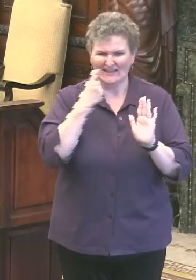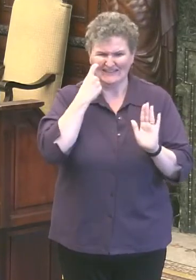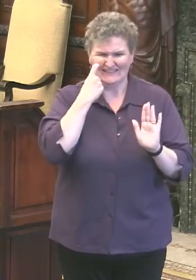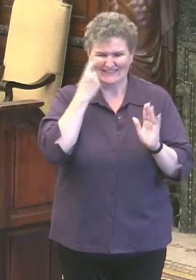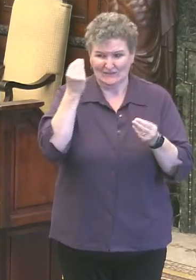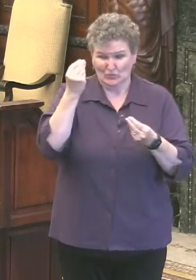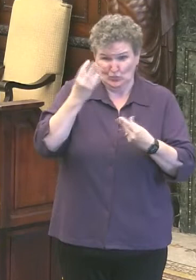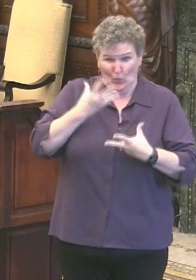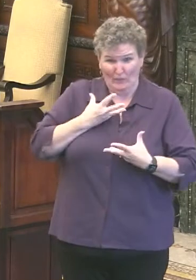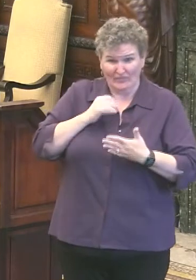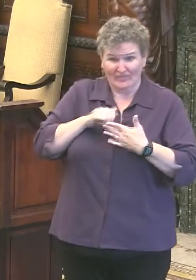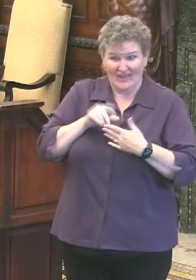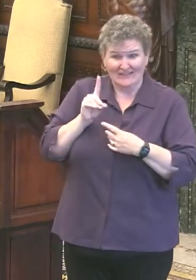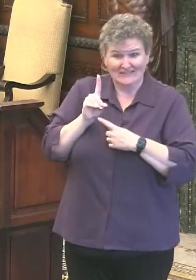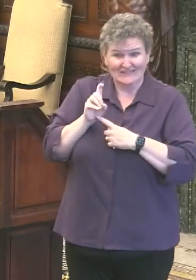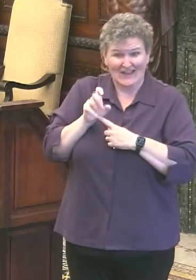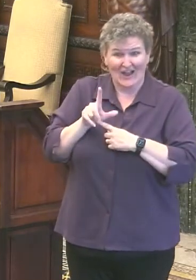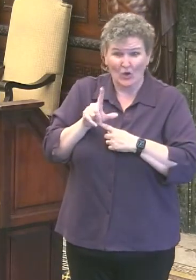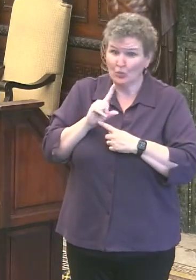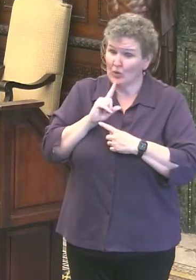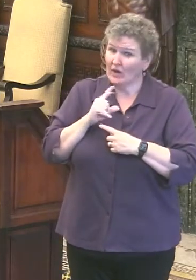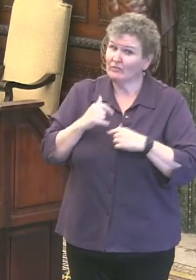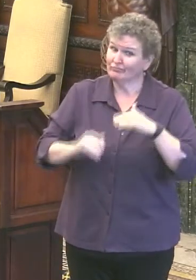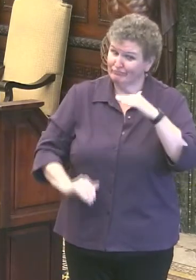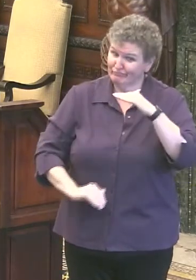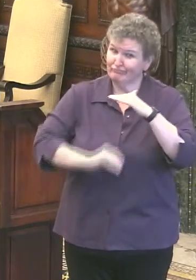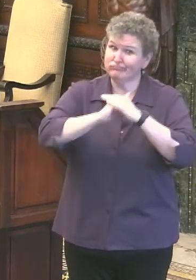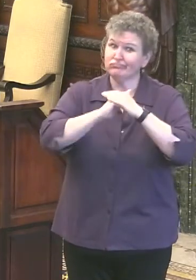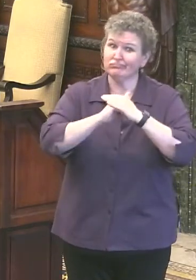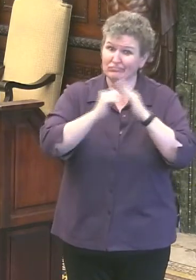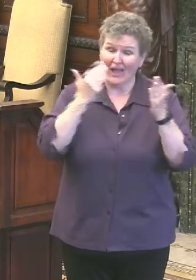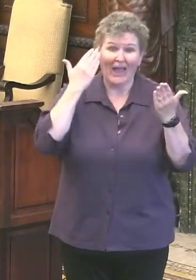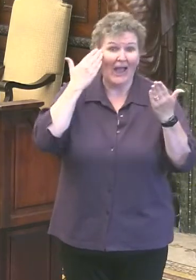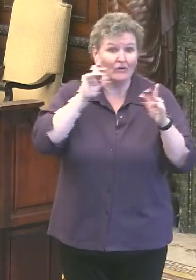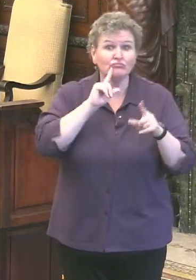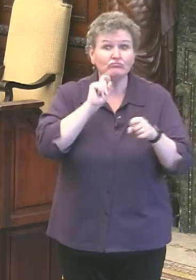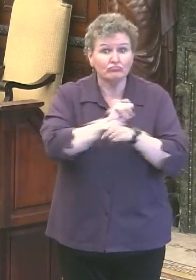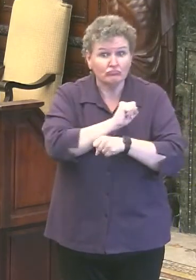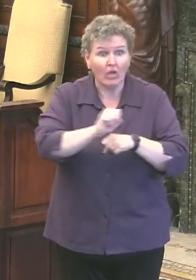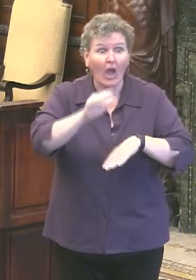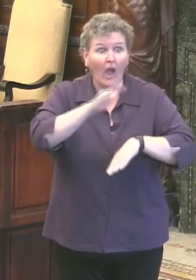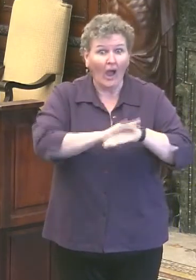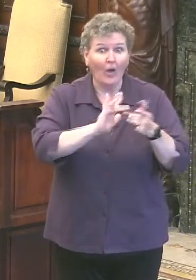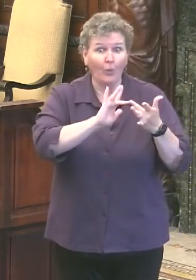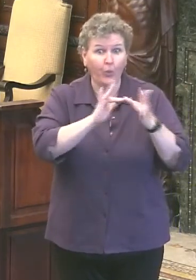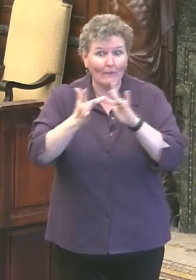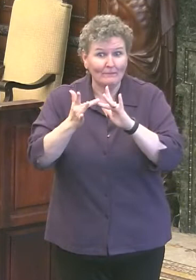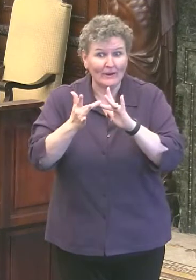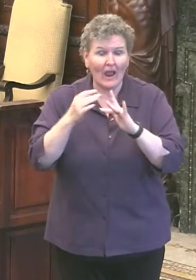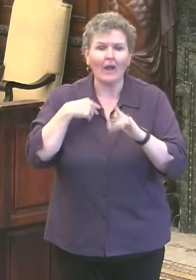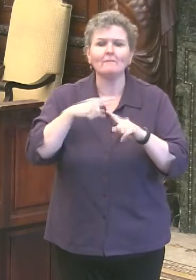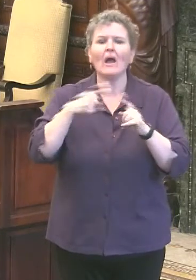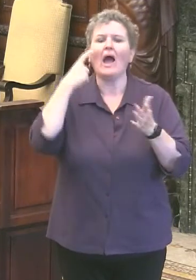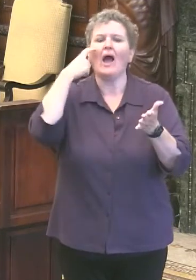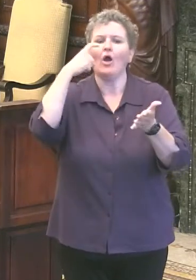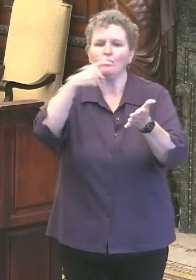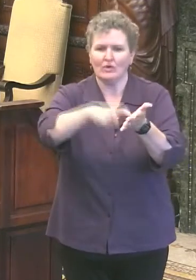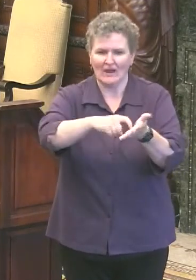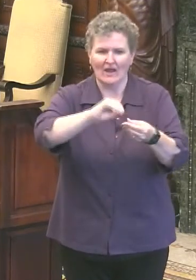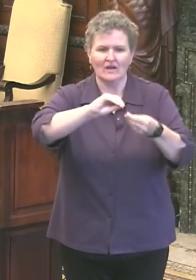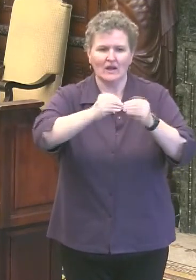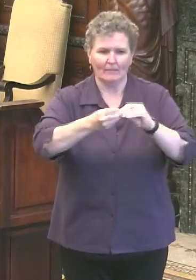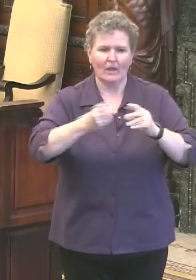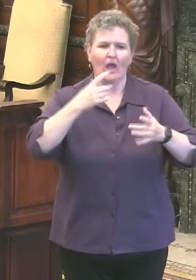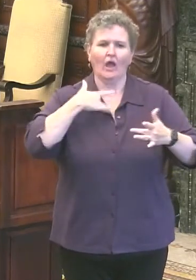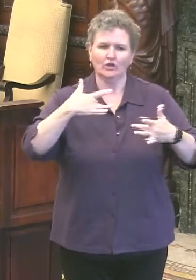Delaware has made that. I'm not sure if we've updated that on the website yet. So we recognize that there are practical concerns about that, practical issues